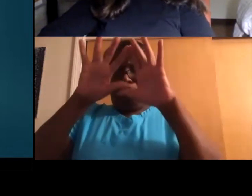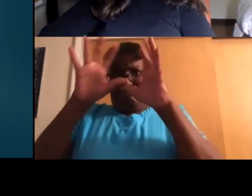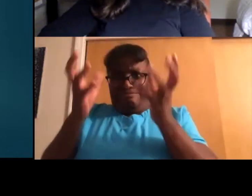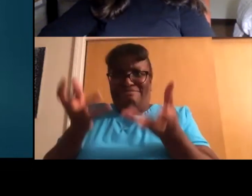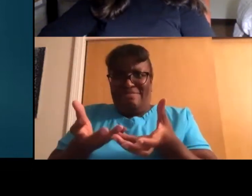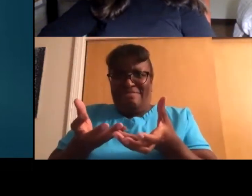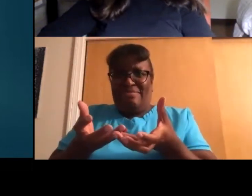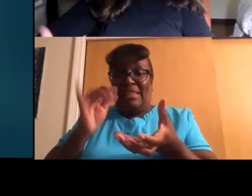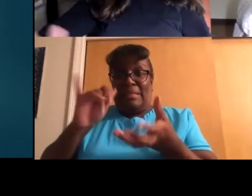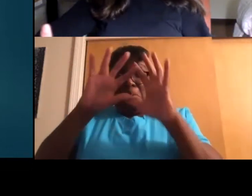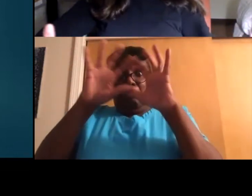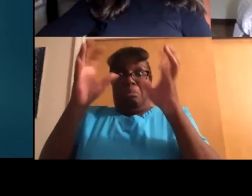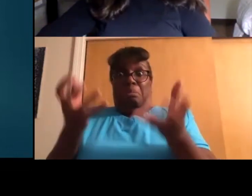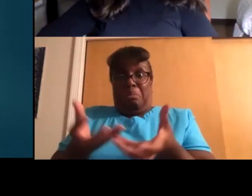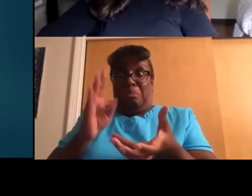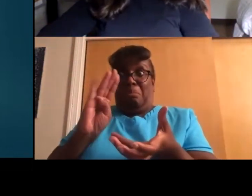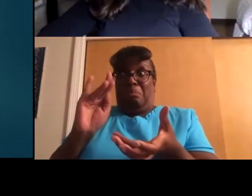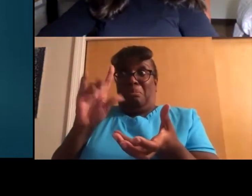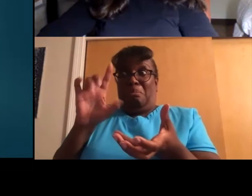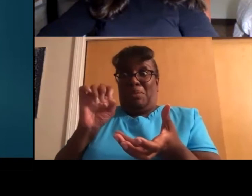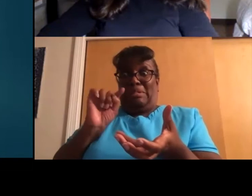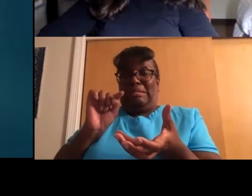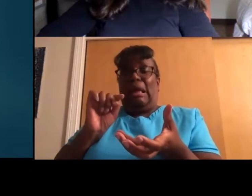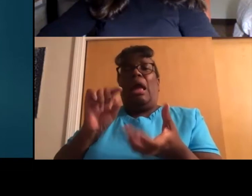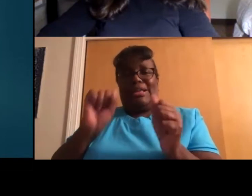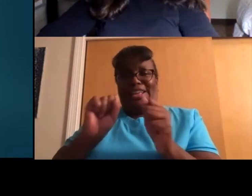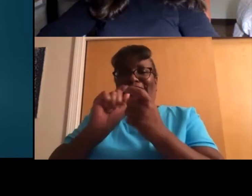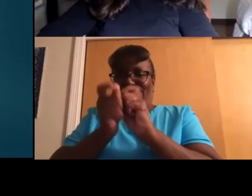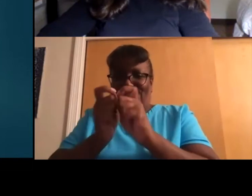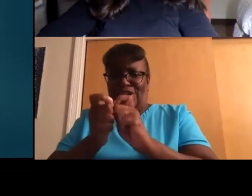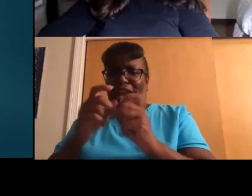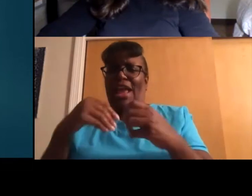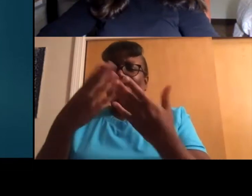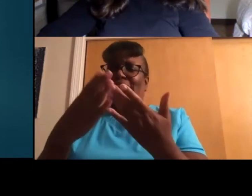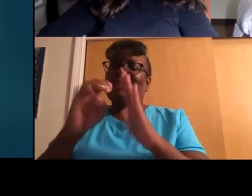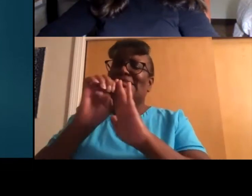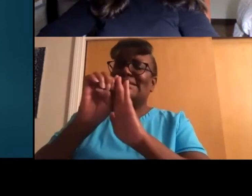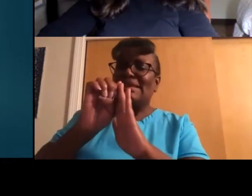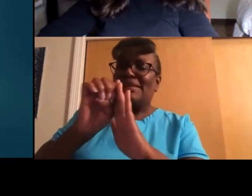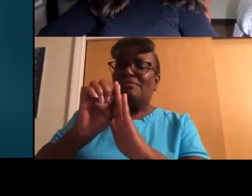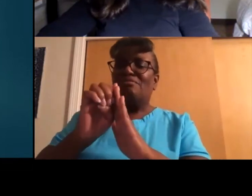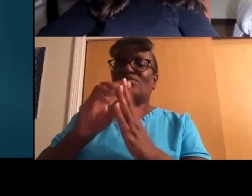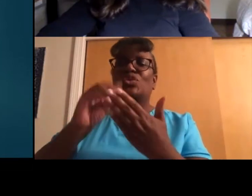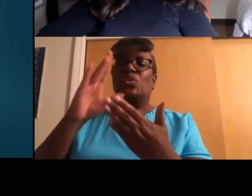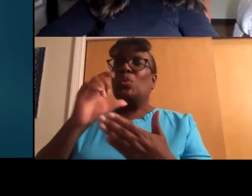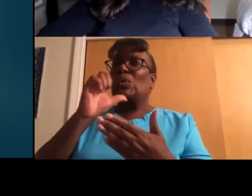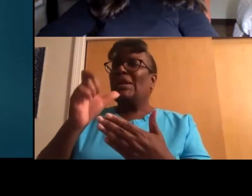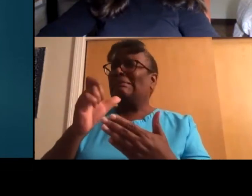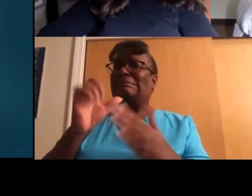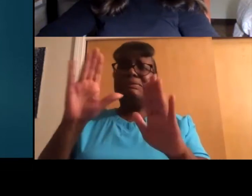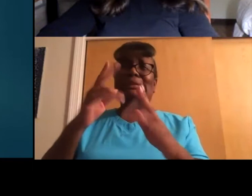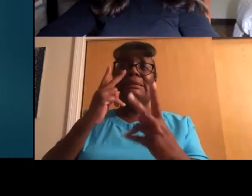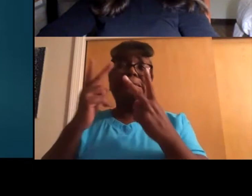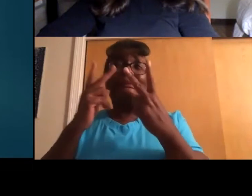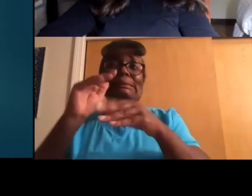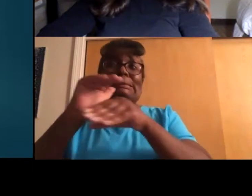depending on lots of things. So I always give the example for our students who might not have great night vision. If they're in a dim